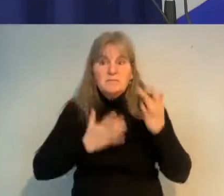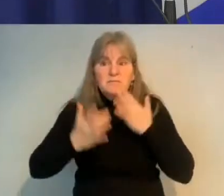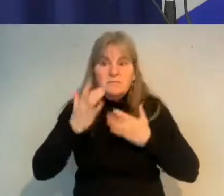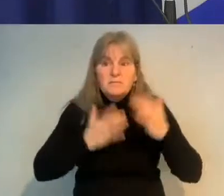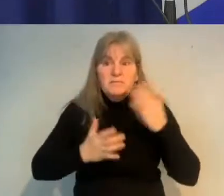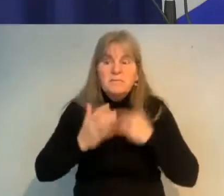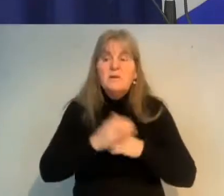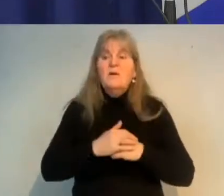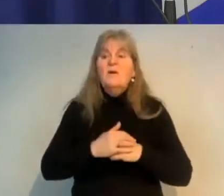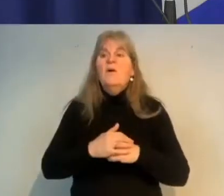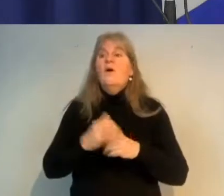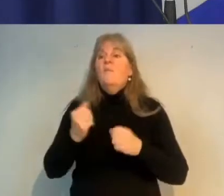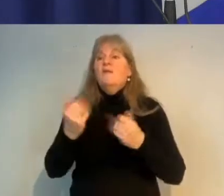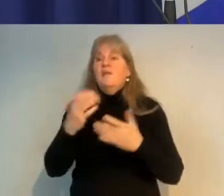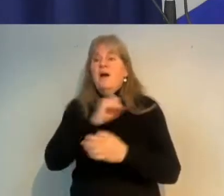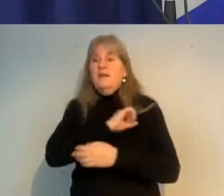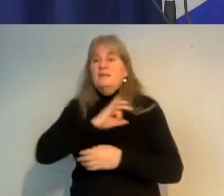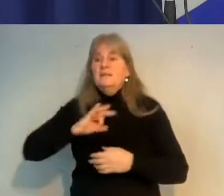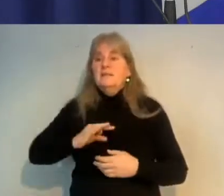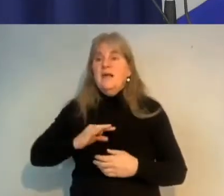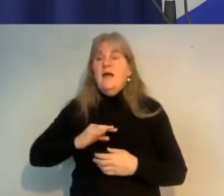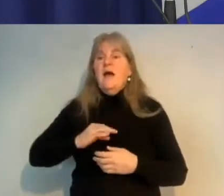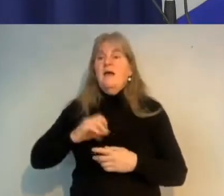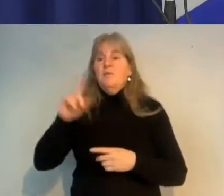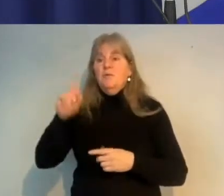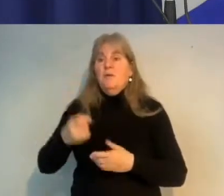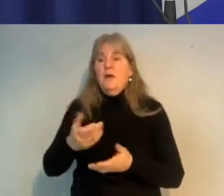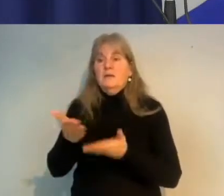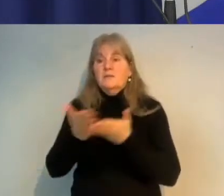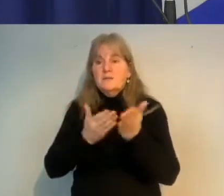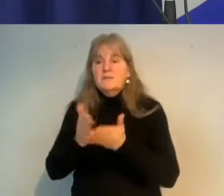services, schools, businesses, organizations, etc.